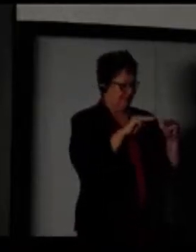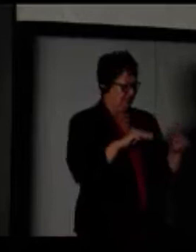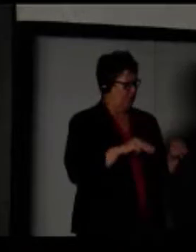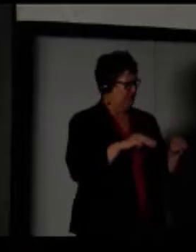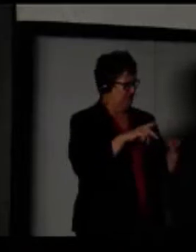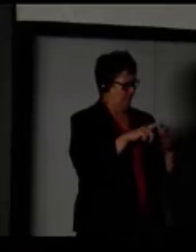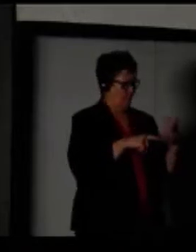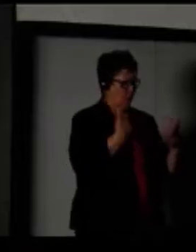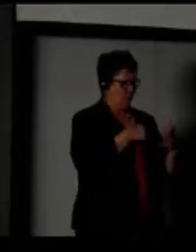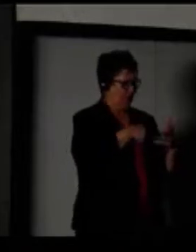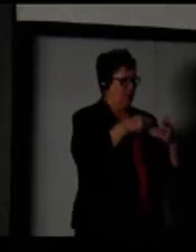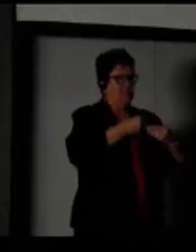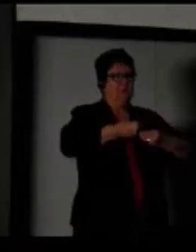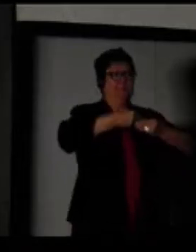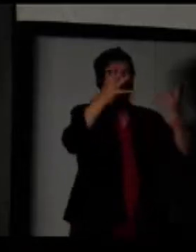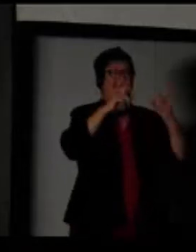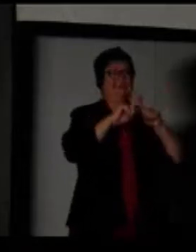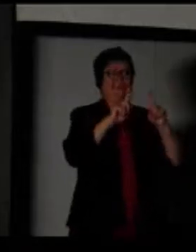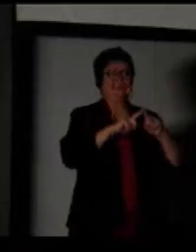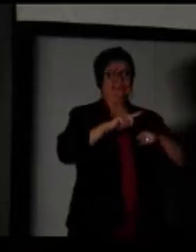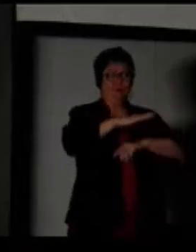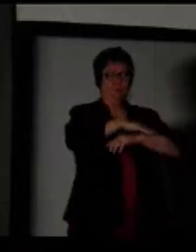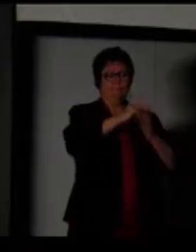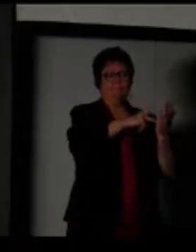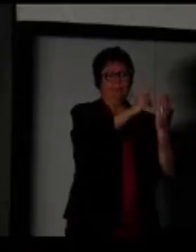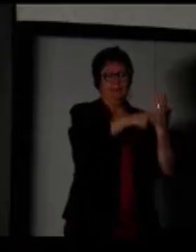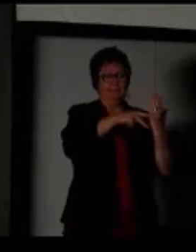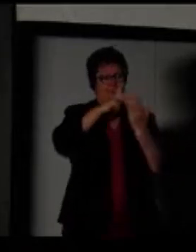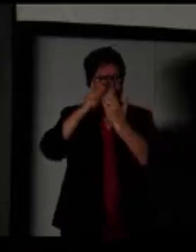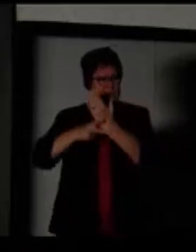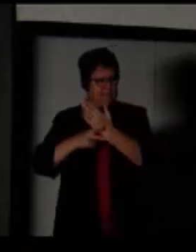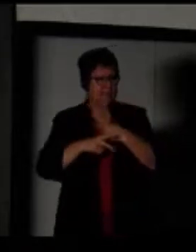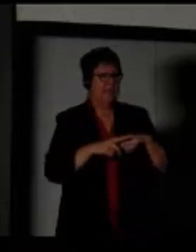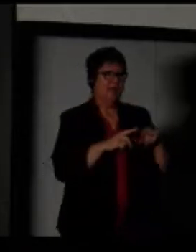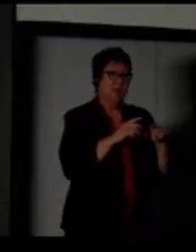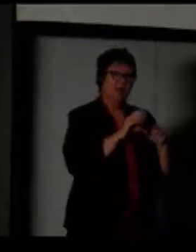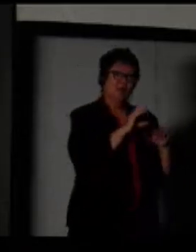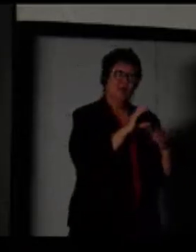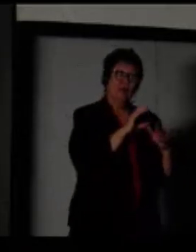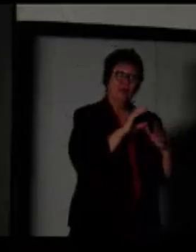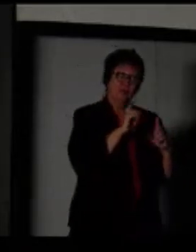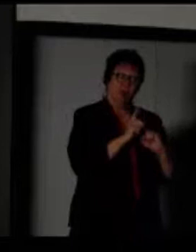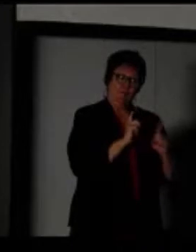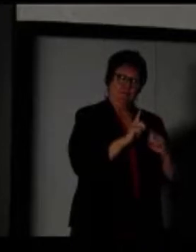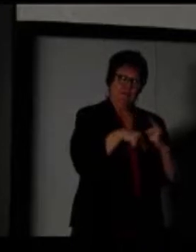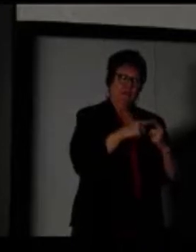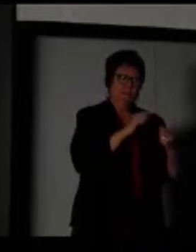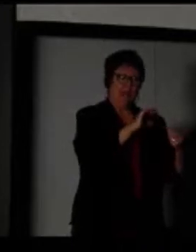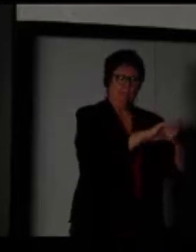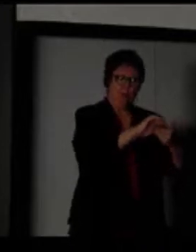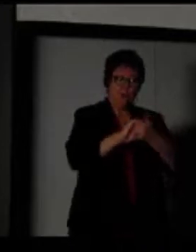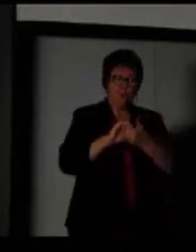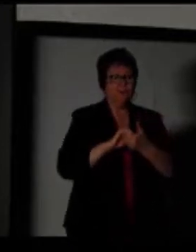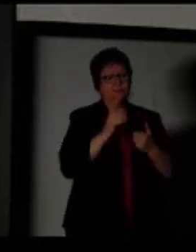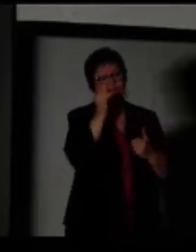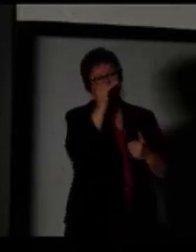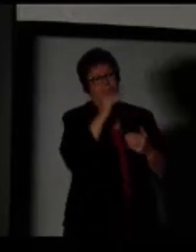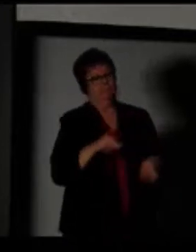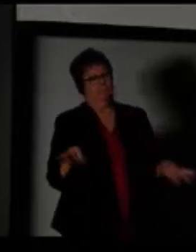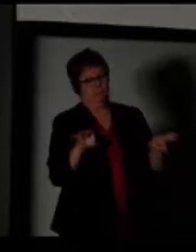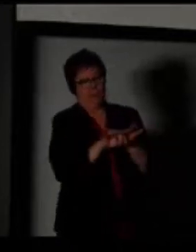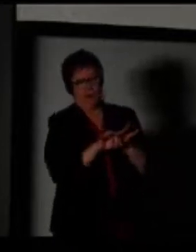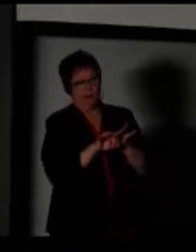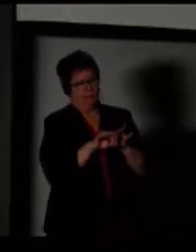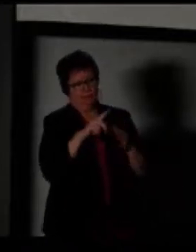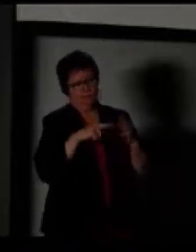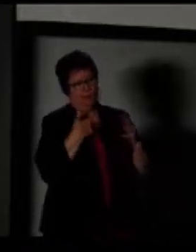putting it out on different platforms. And I think earlier the conversation about partnering is critical to what we're doing. A lot of